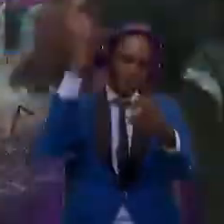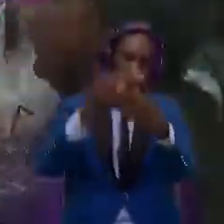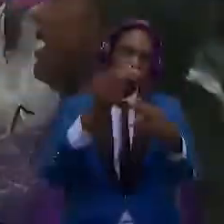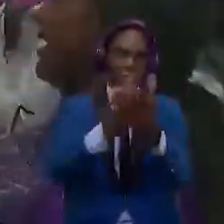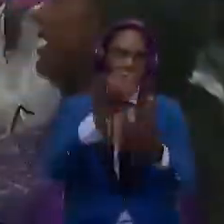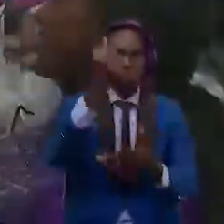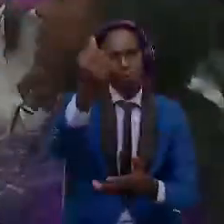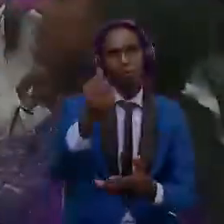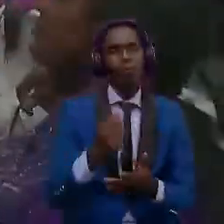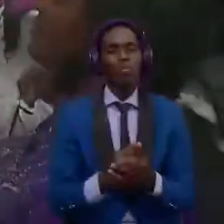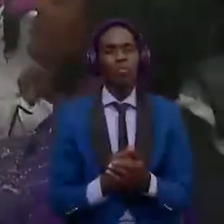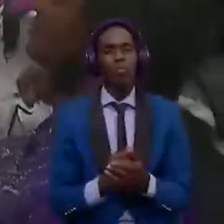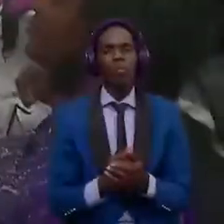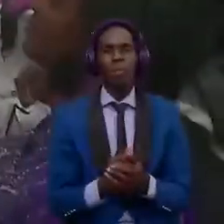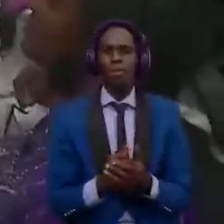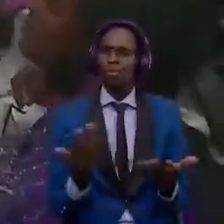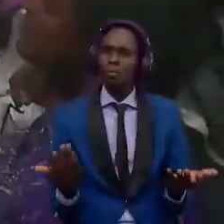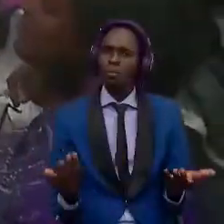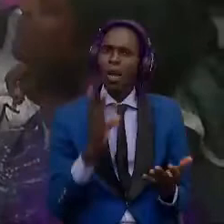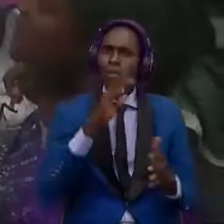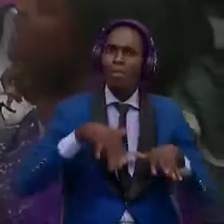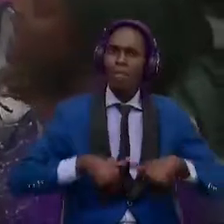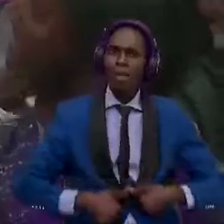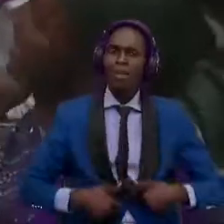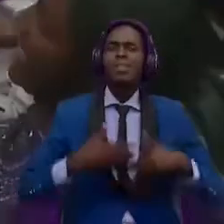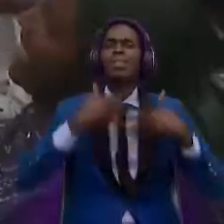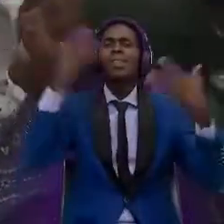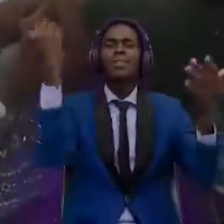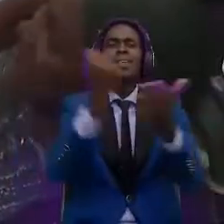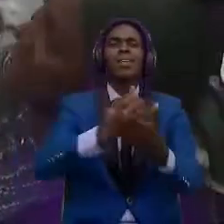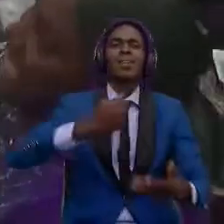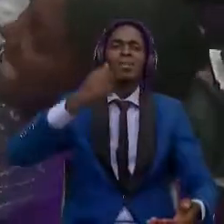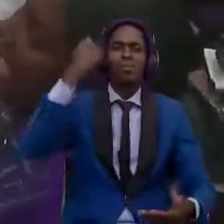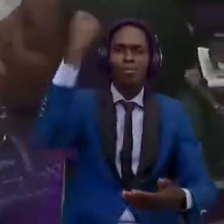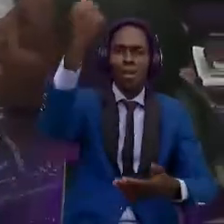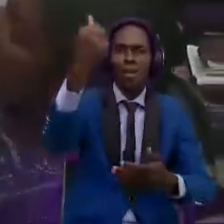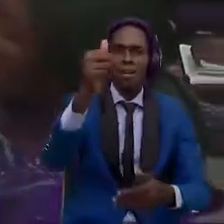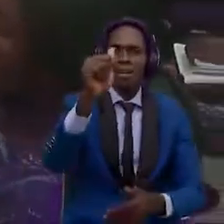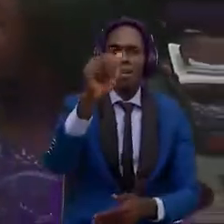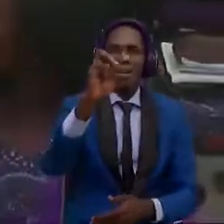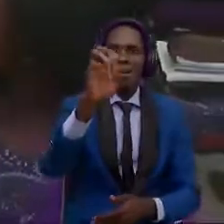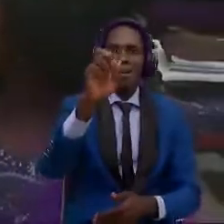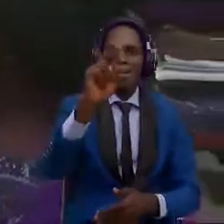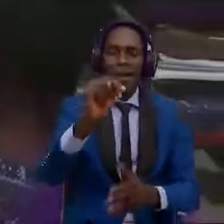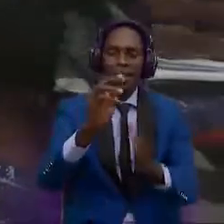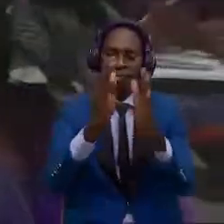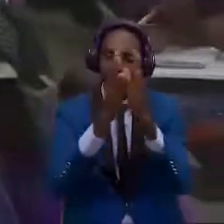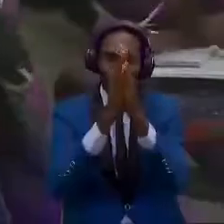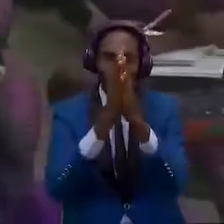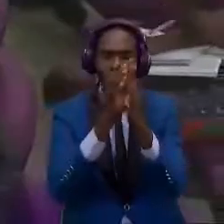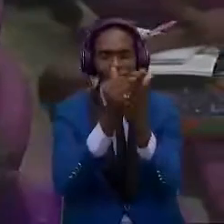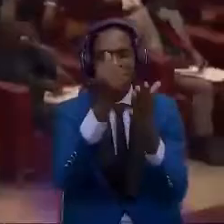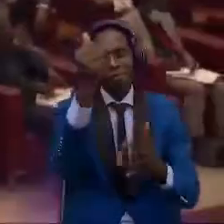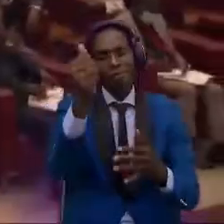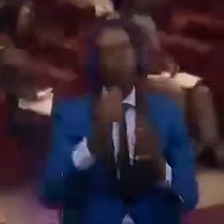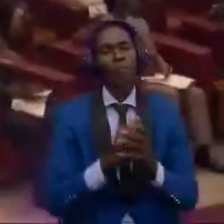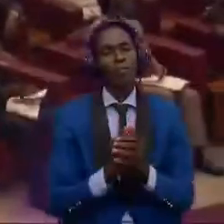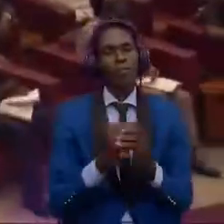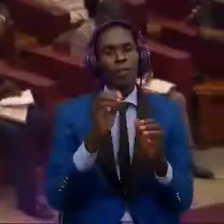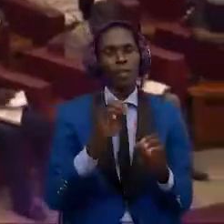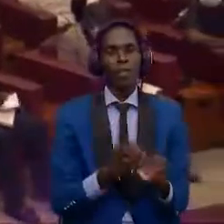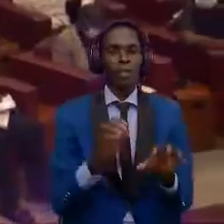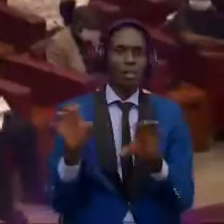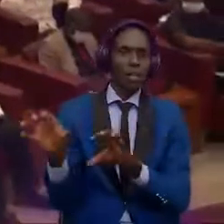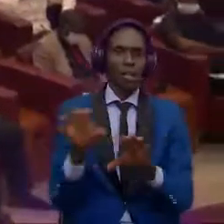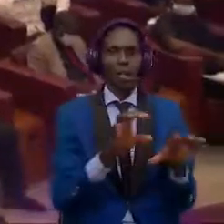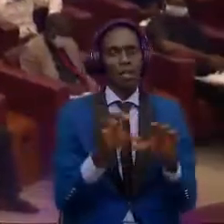name. Is anybody saying amen tonight? Acts of the Apostles, chapter 19. I'm reading